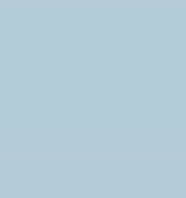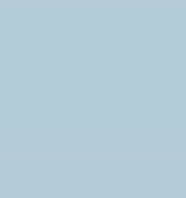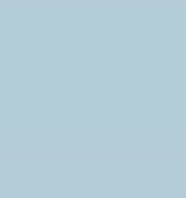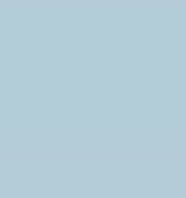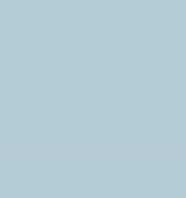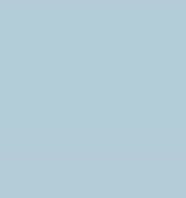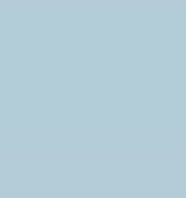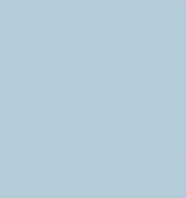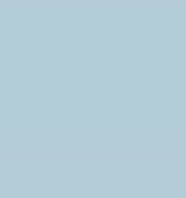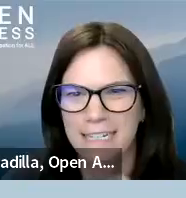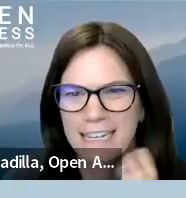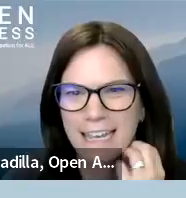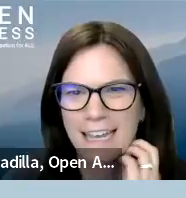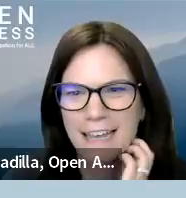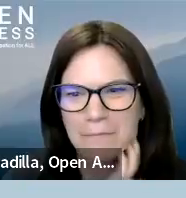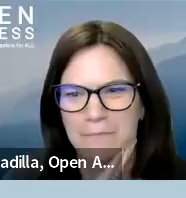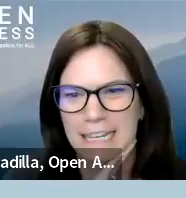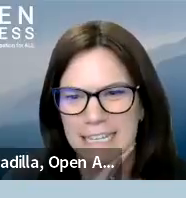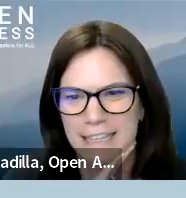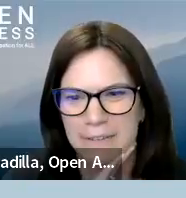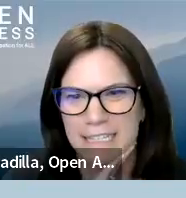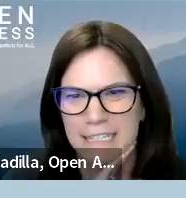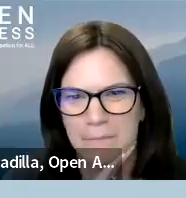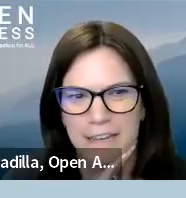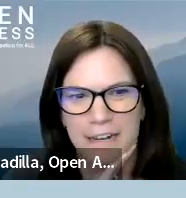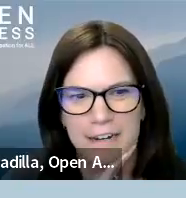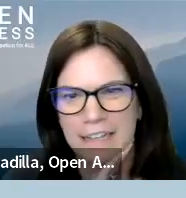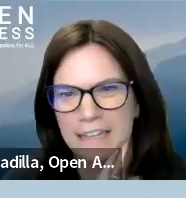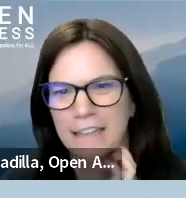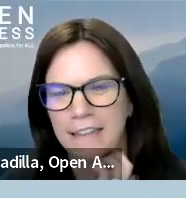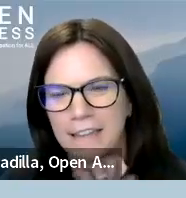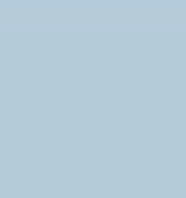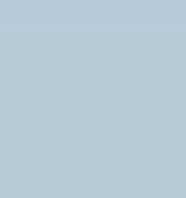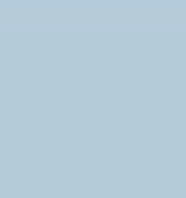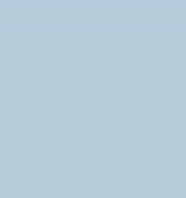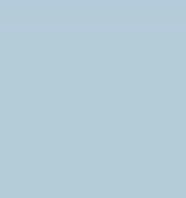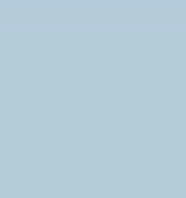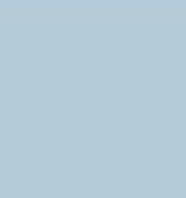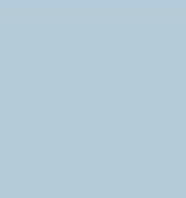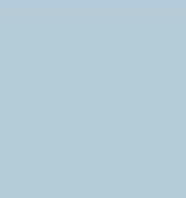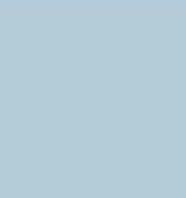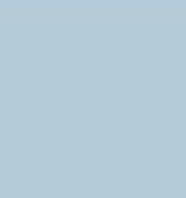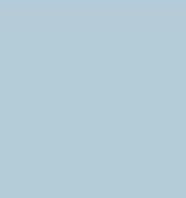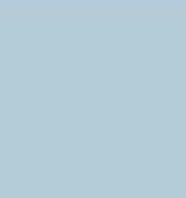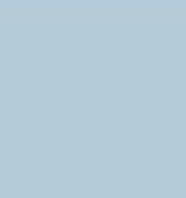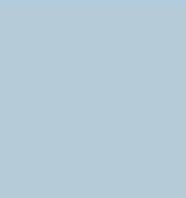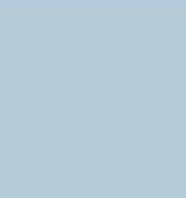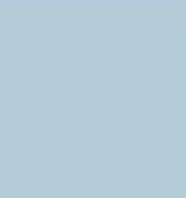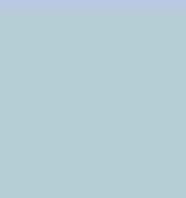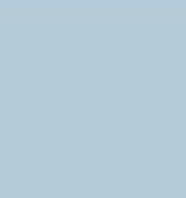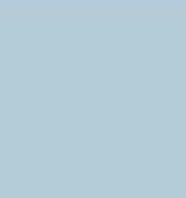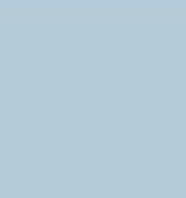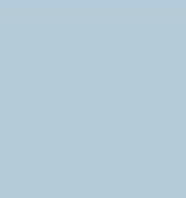my name and what time I Oh, Wendy, Vanessa, I think we can stop there. keep track of it.